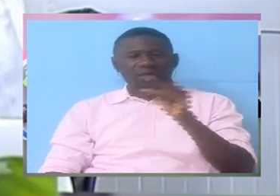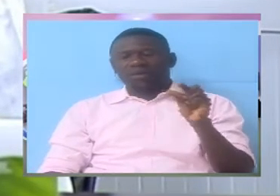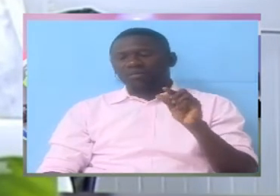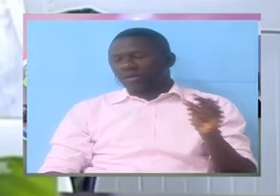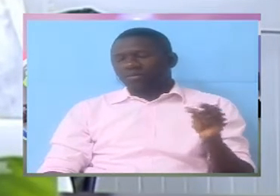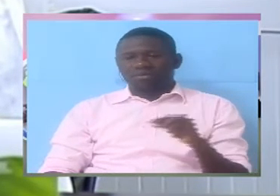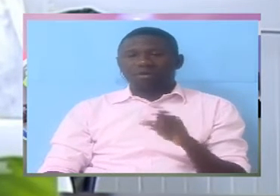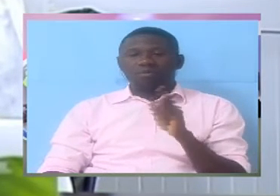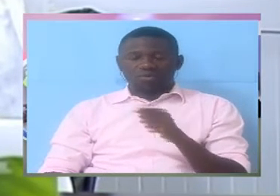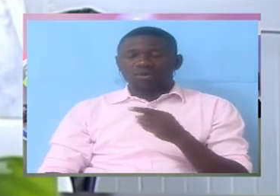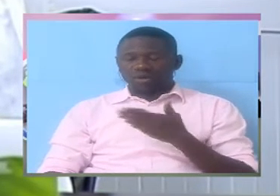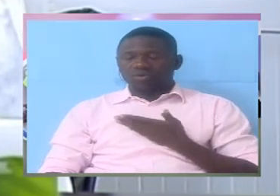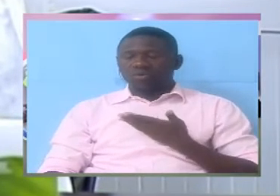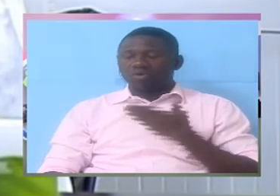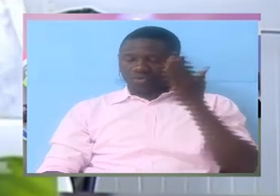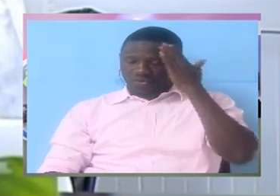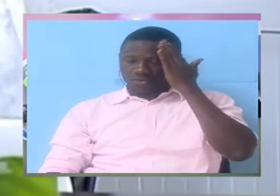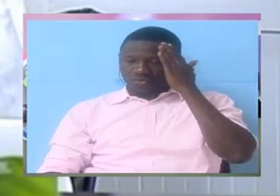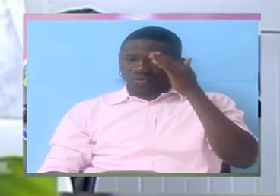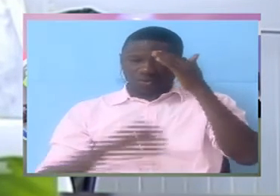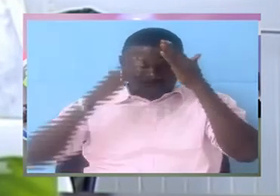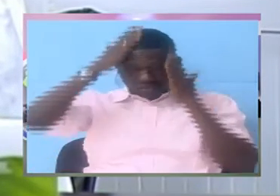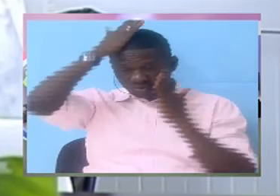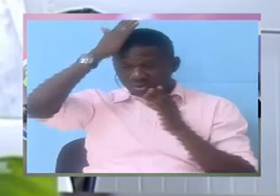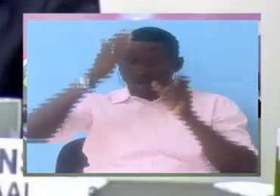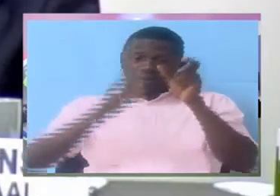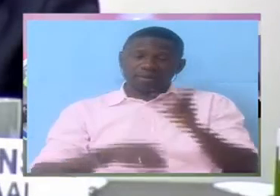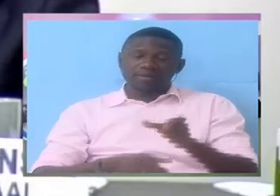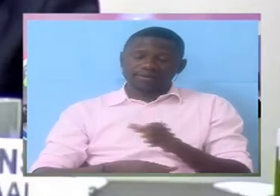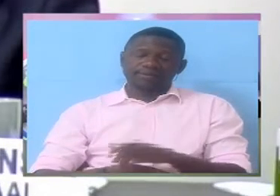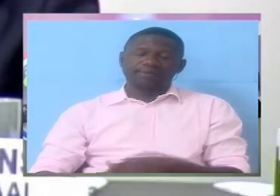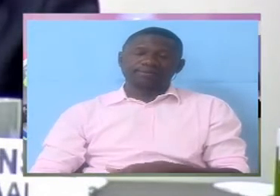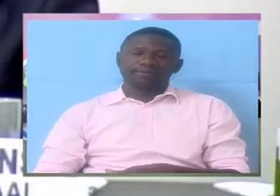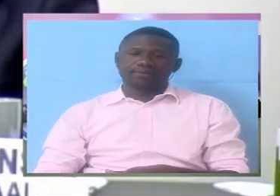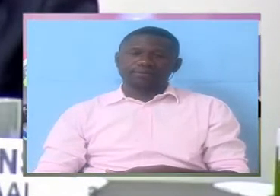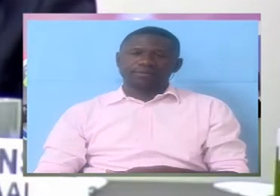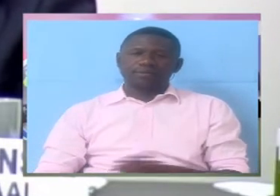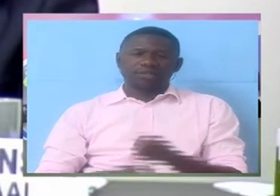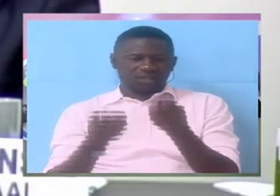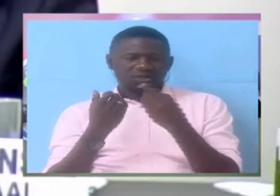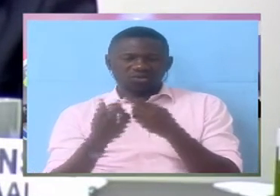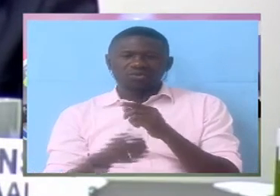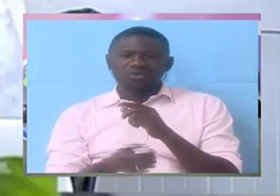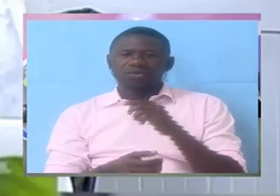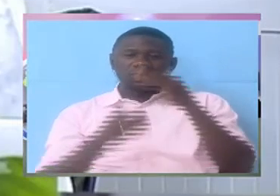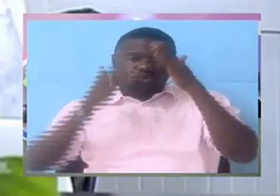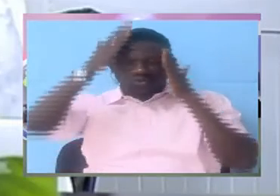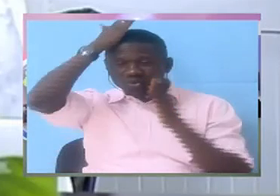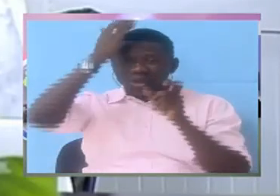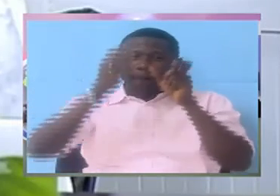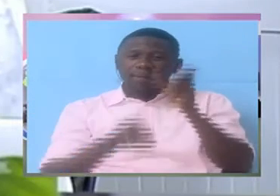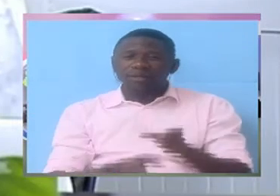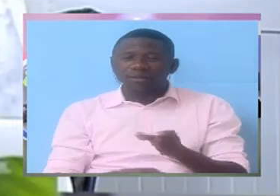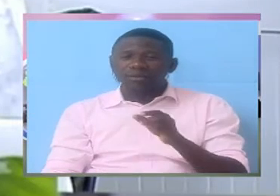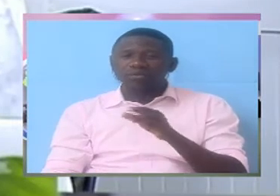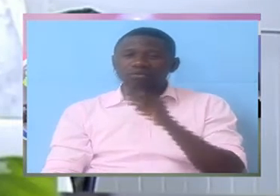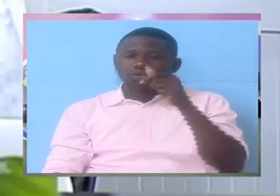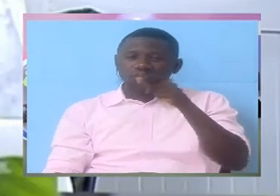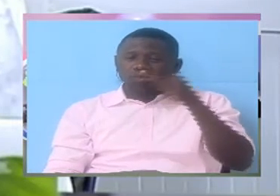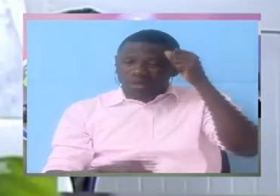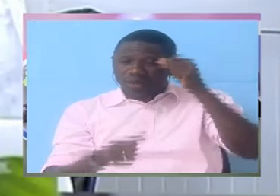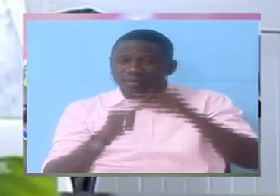us those you can remember. No, I know